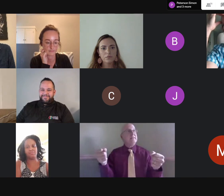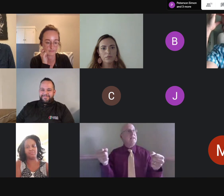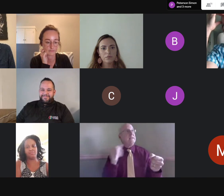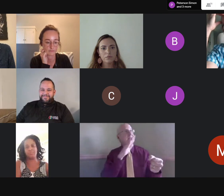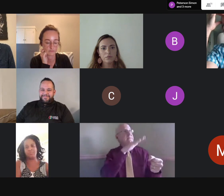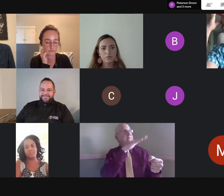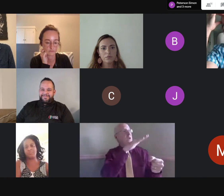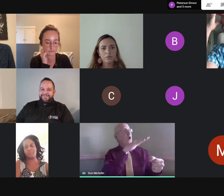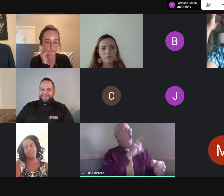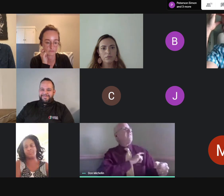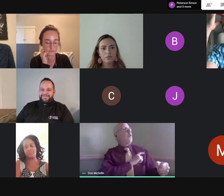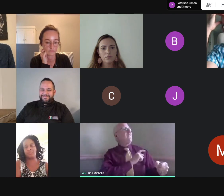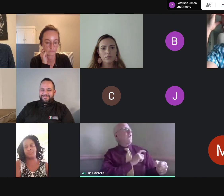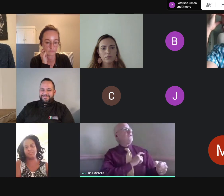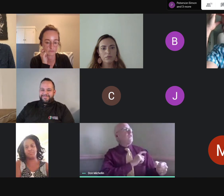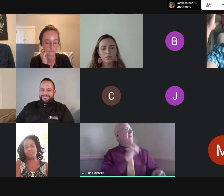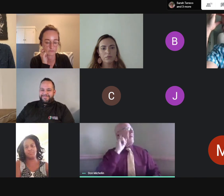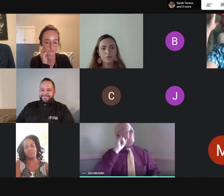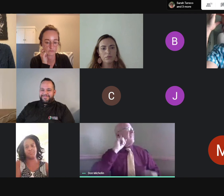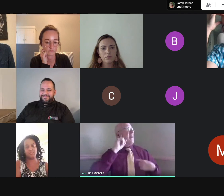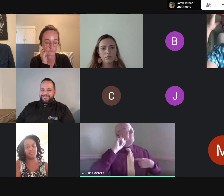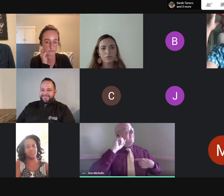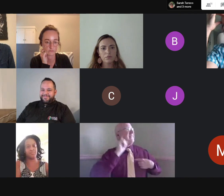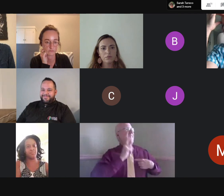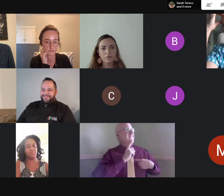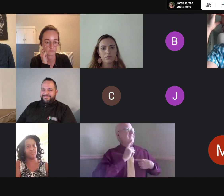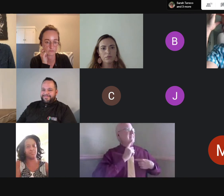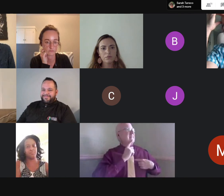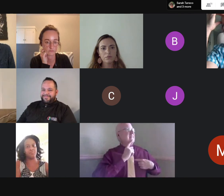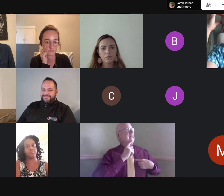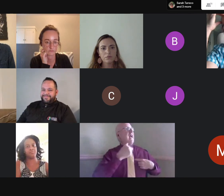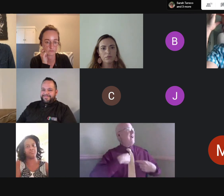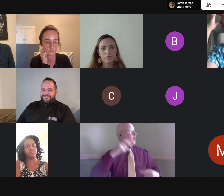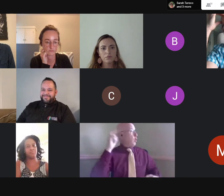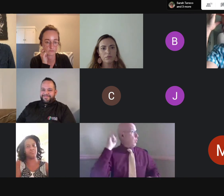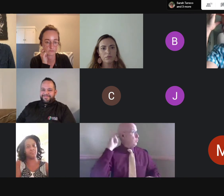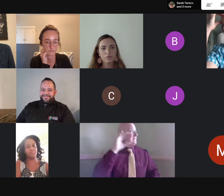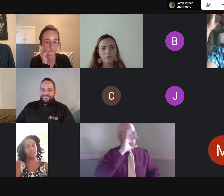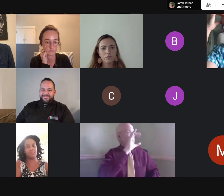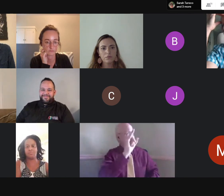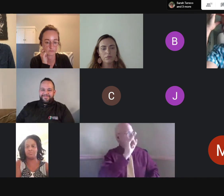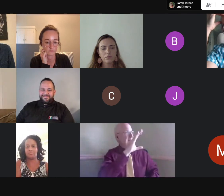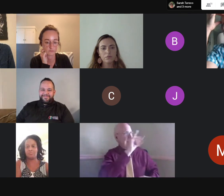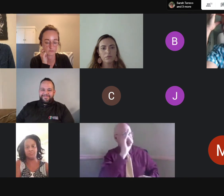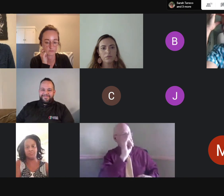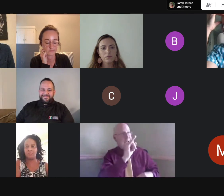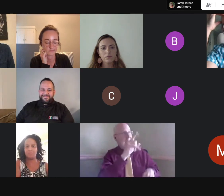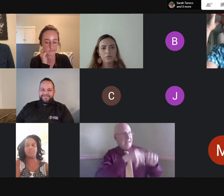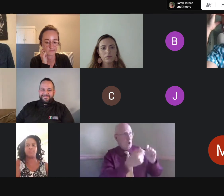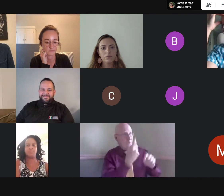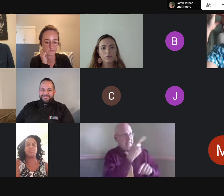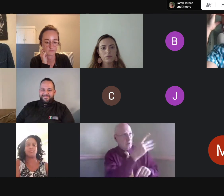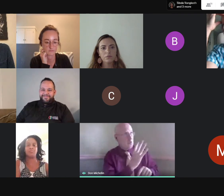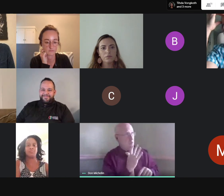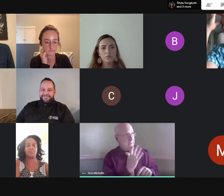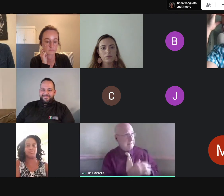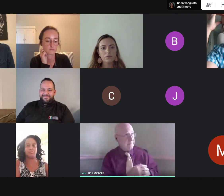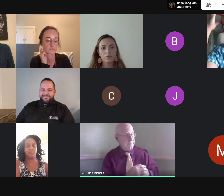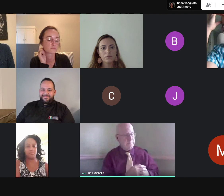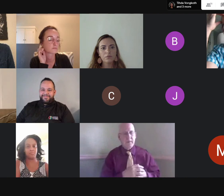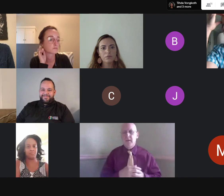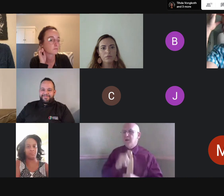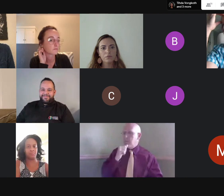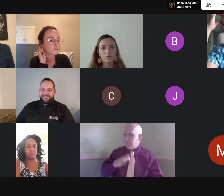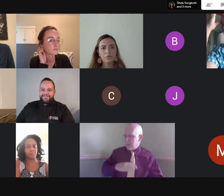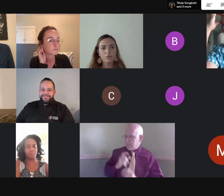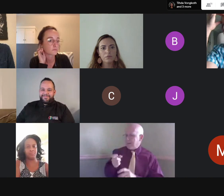said, officer, hearing disability, I have a cochlear implant. I didn't understand what you were saying. He said, ma'am, I